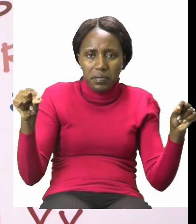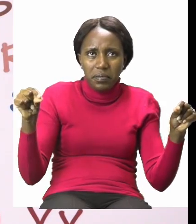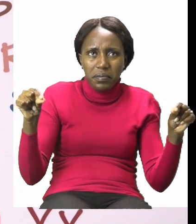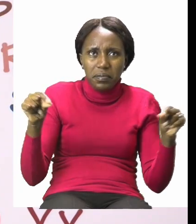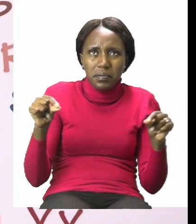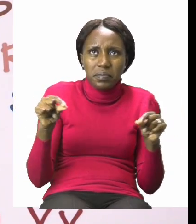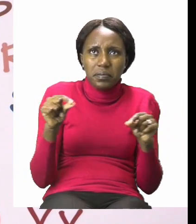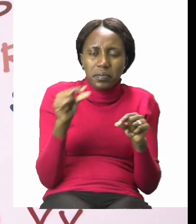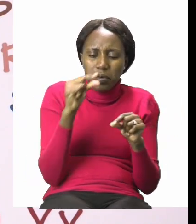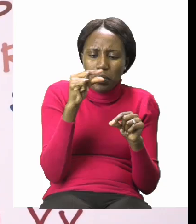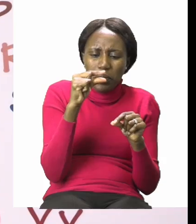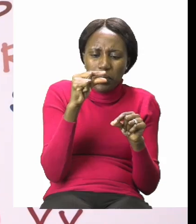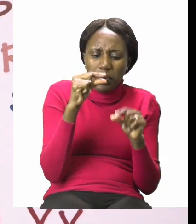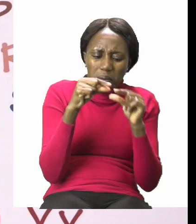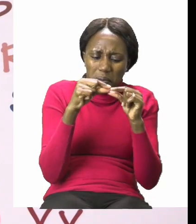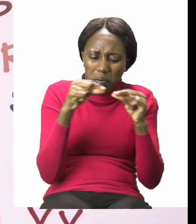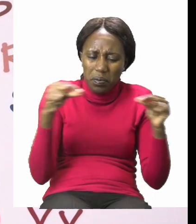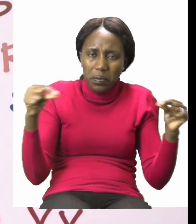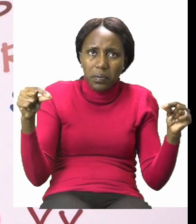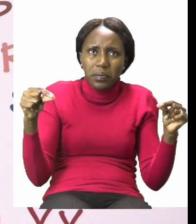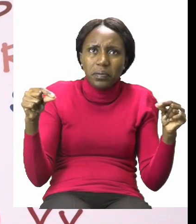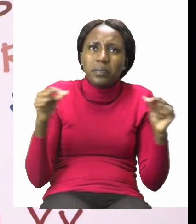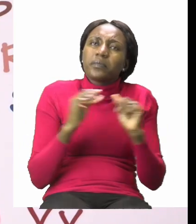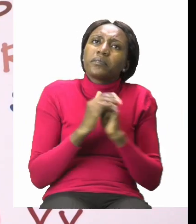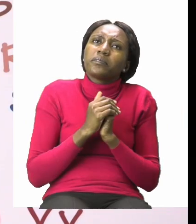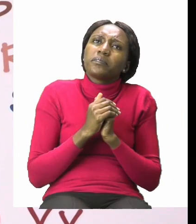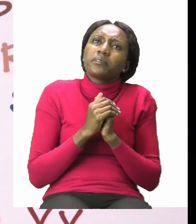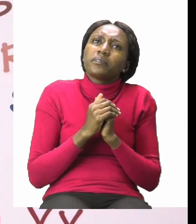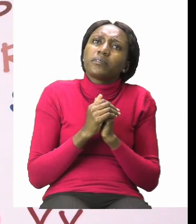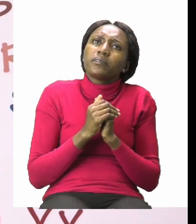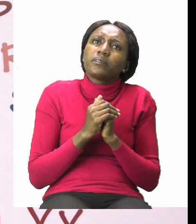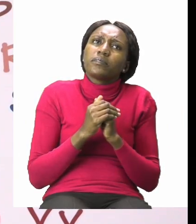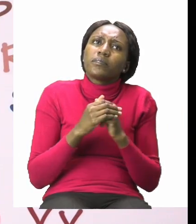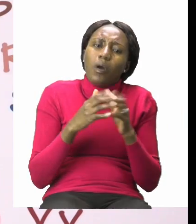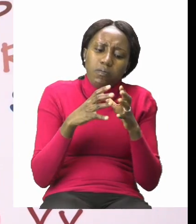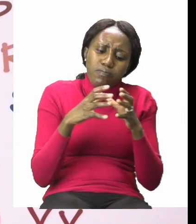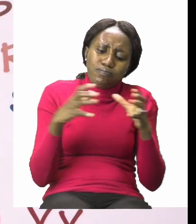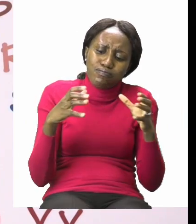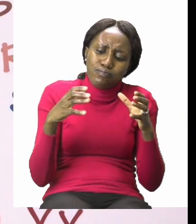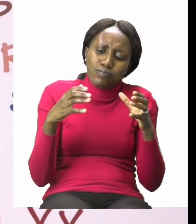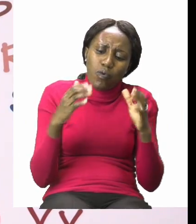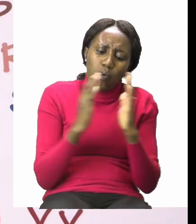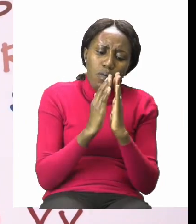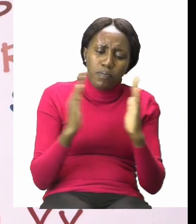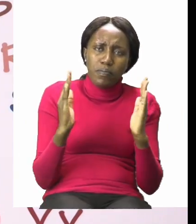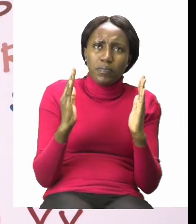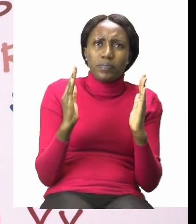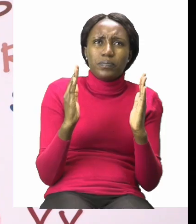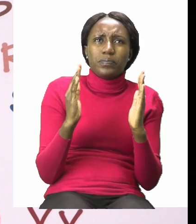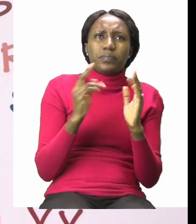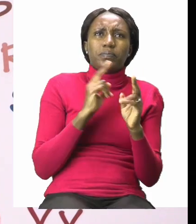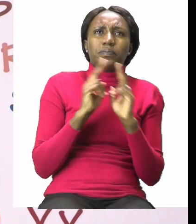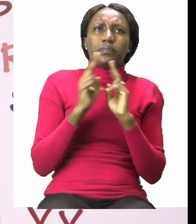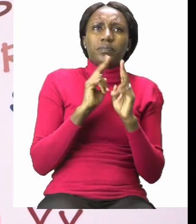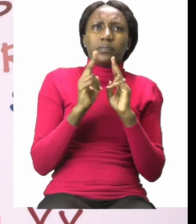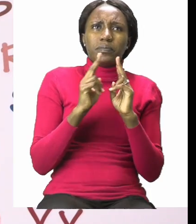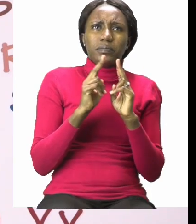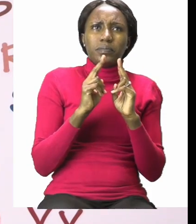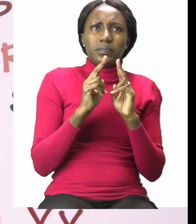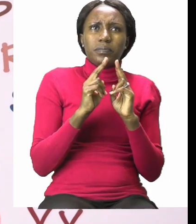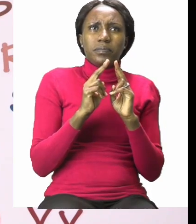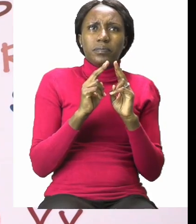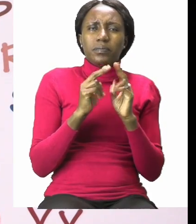thin. Now, when we're talking about thick, we're talking about something that can be